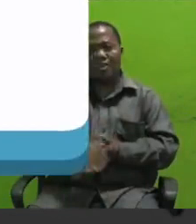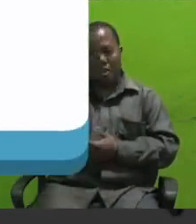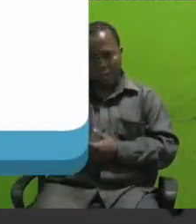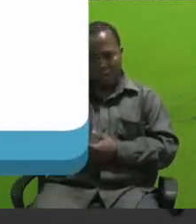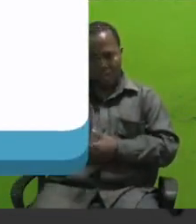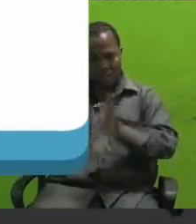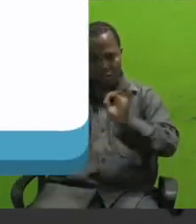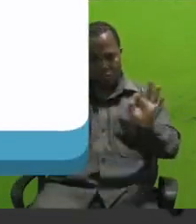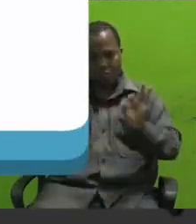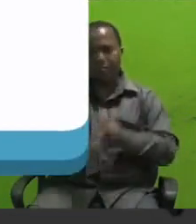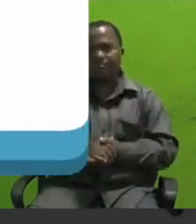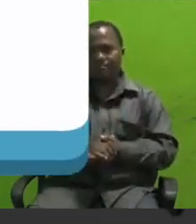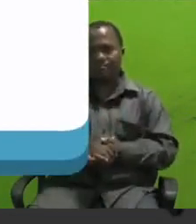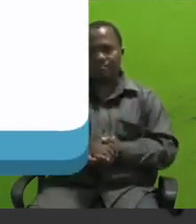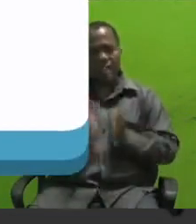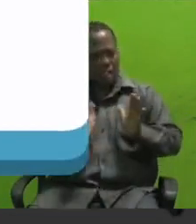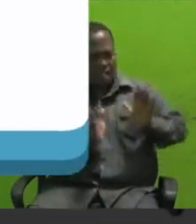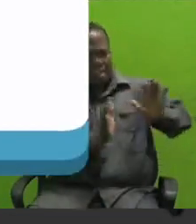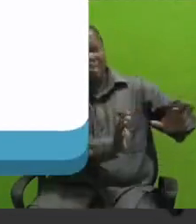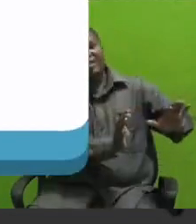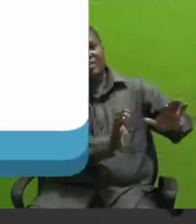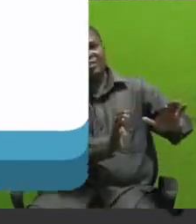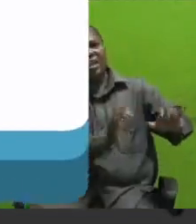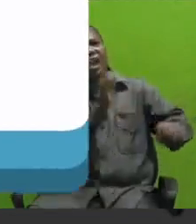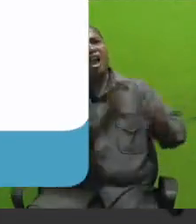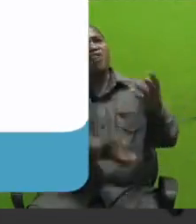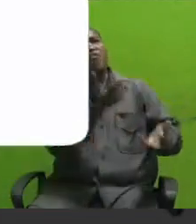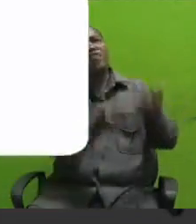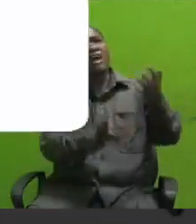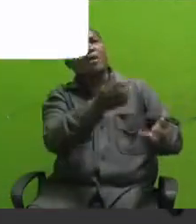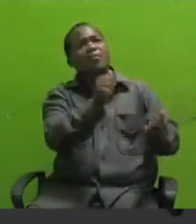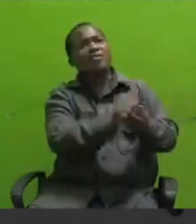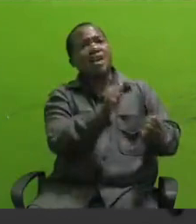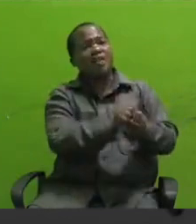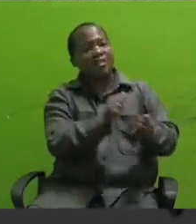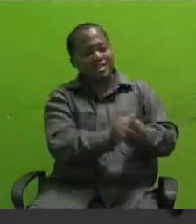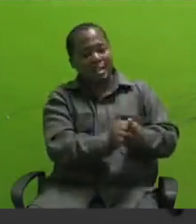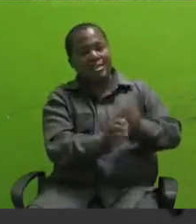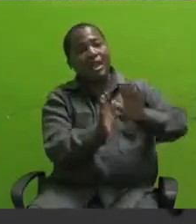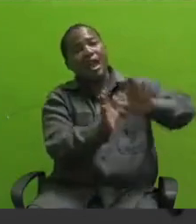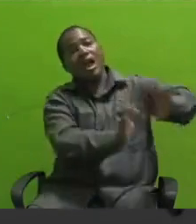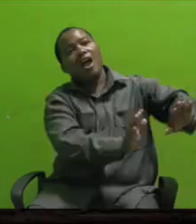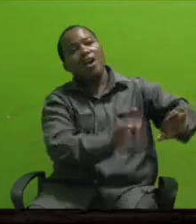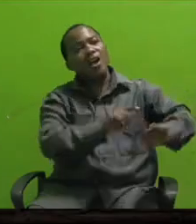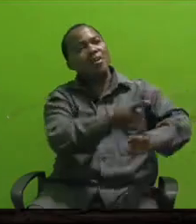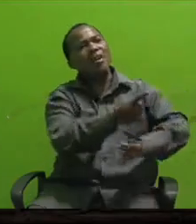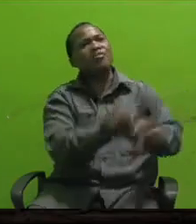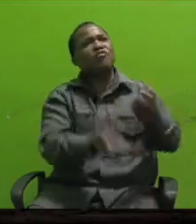Good. Keep inflammable substance away from the naked flames.